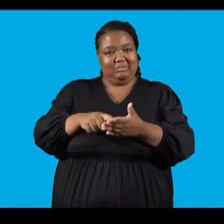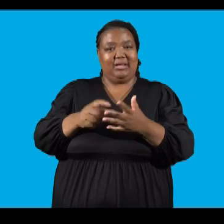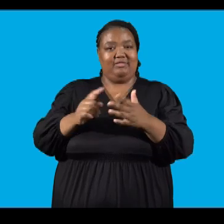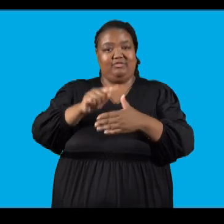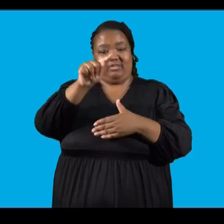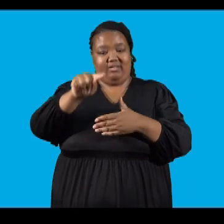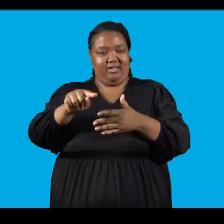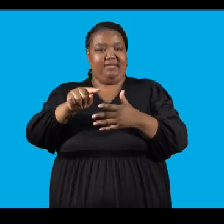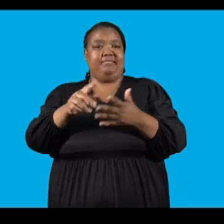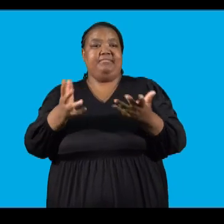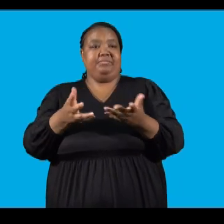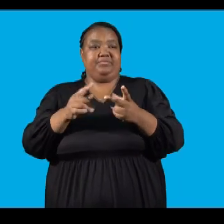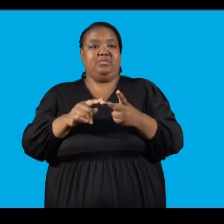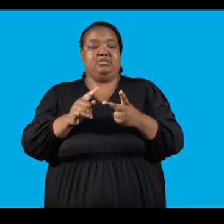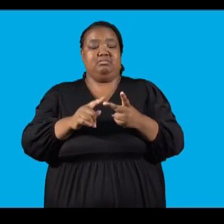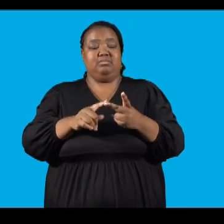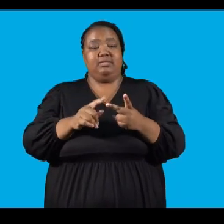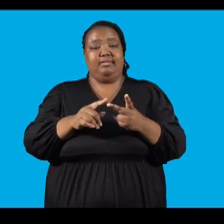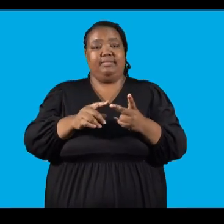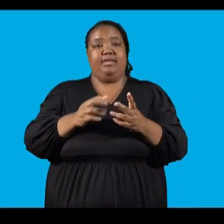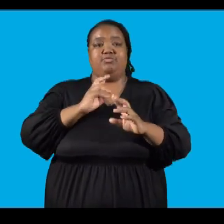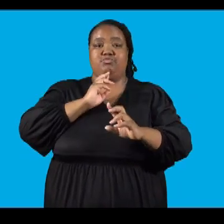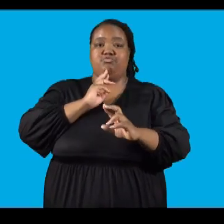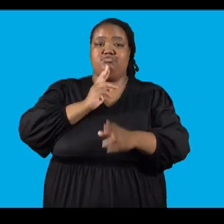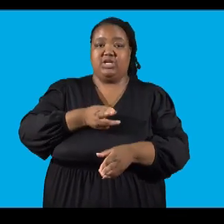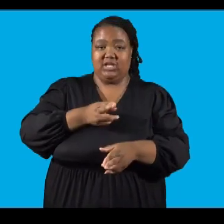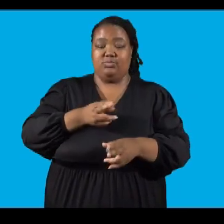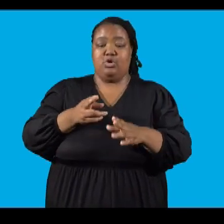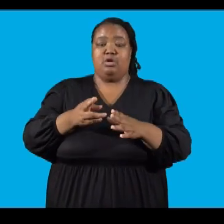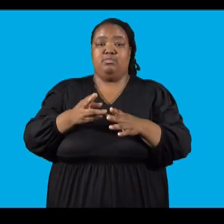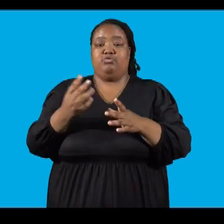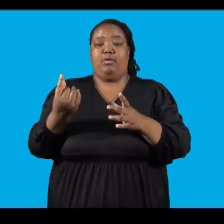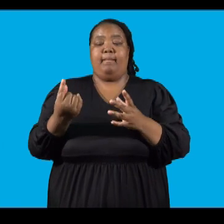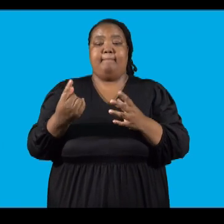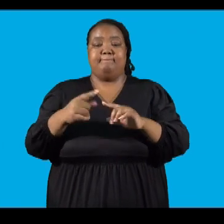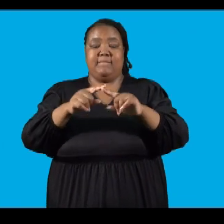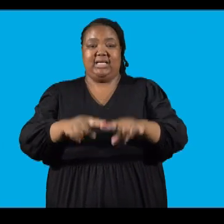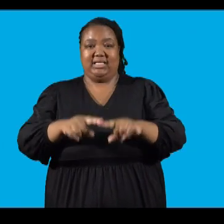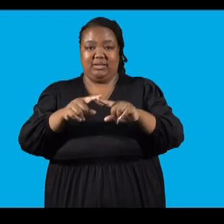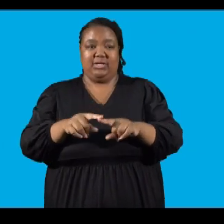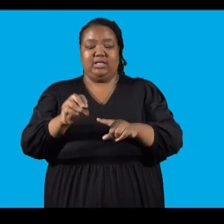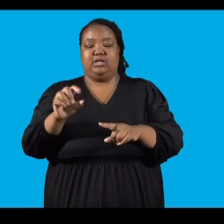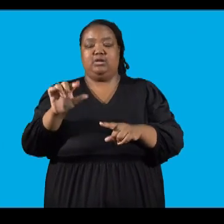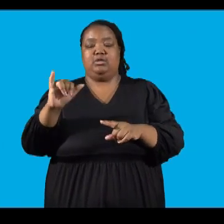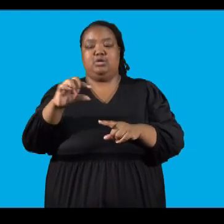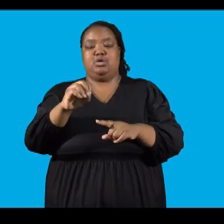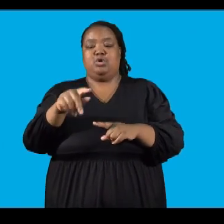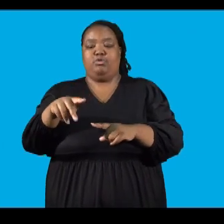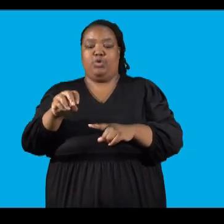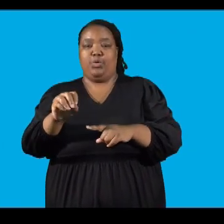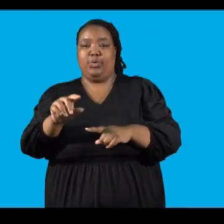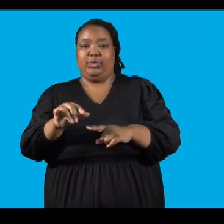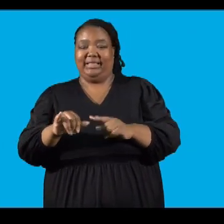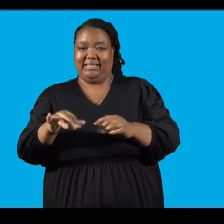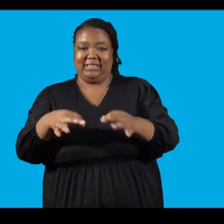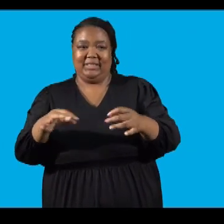Learners cannot fully relate their responses to mutual dependence in the oligopoly market. Learners are unable to